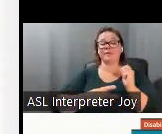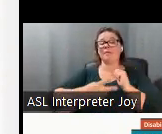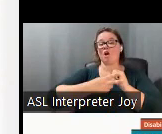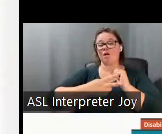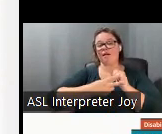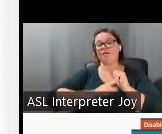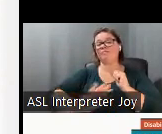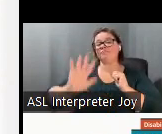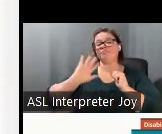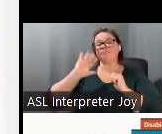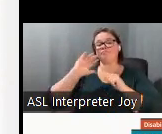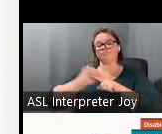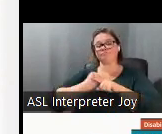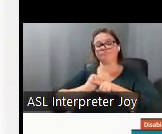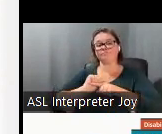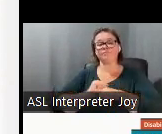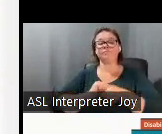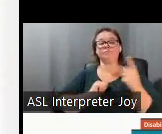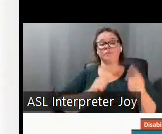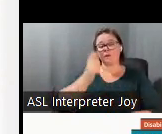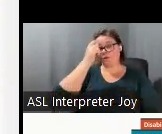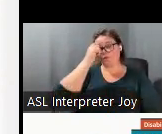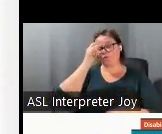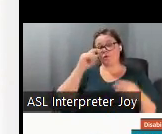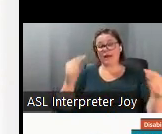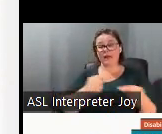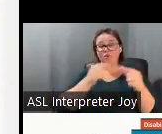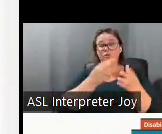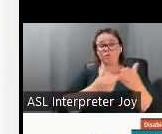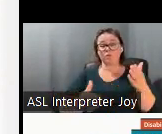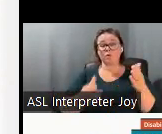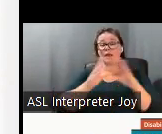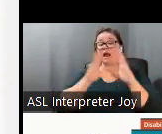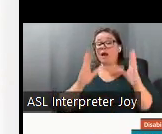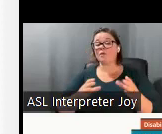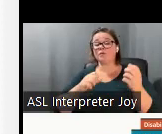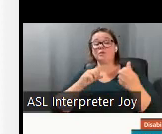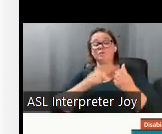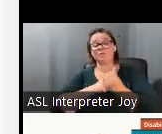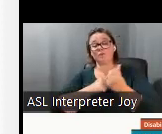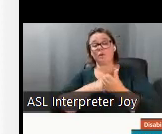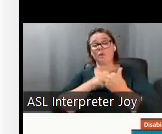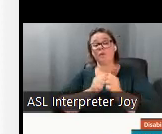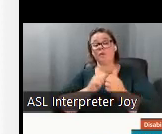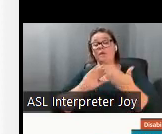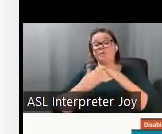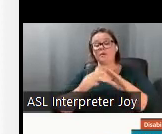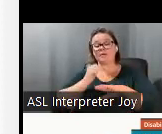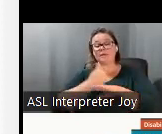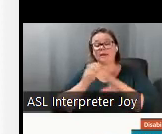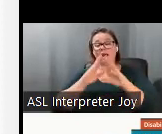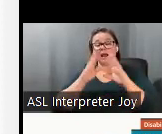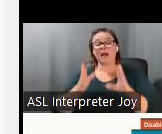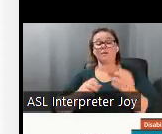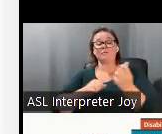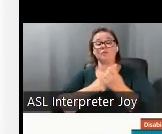trainings. One is brain injury resources, housing support in community settings, housing support transition